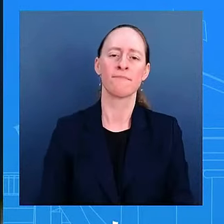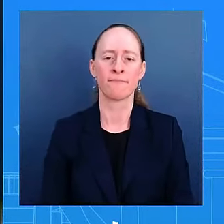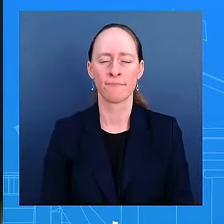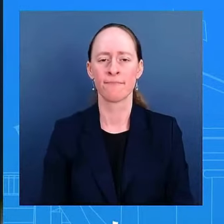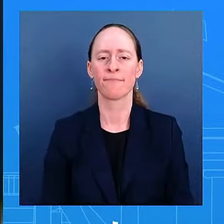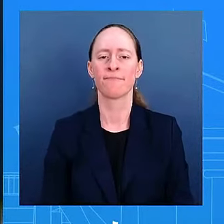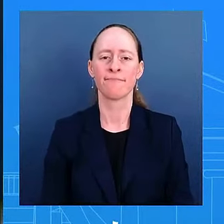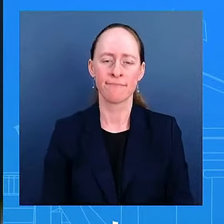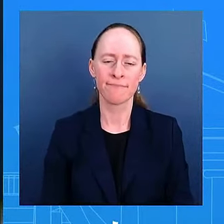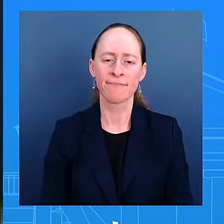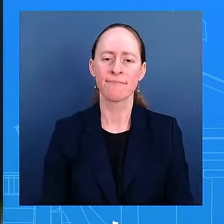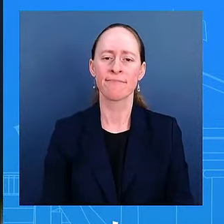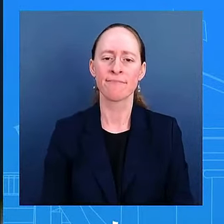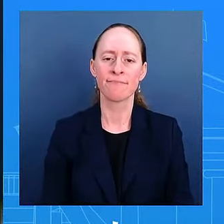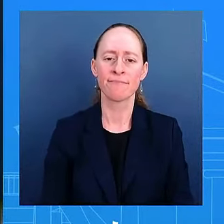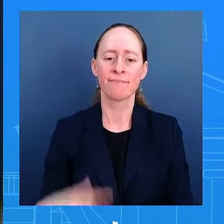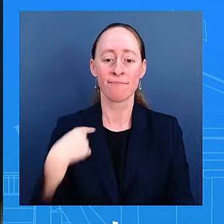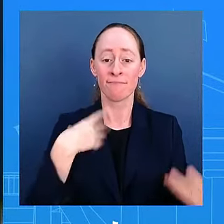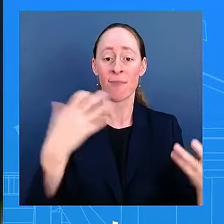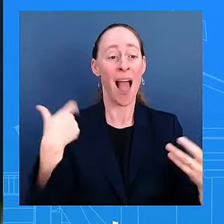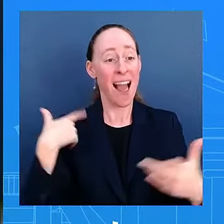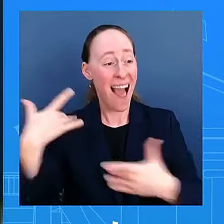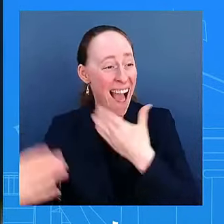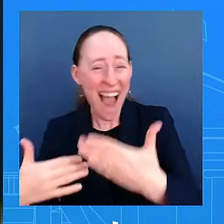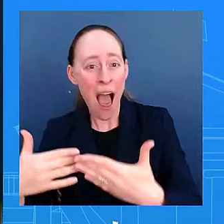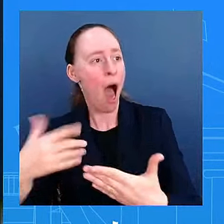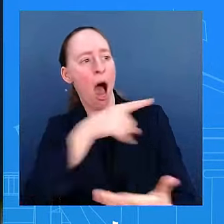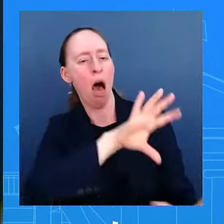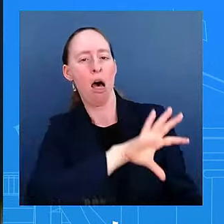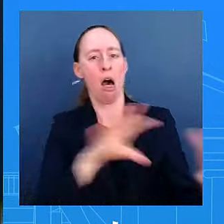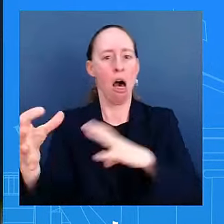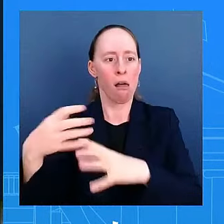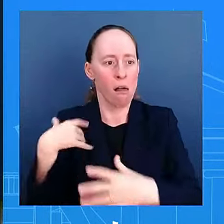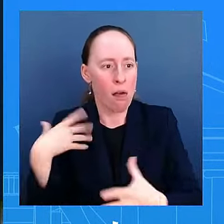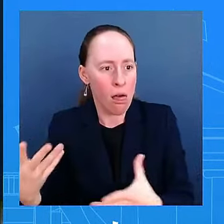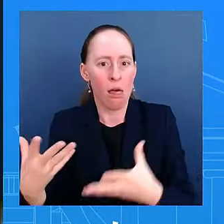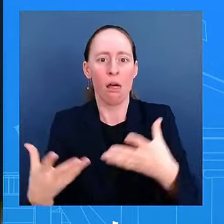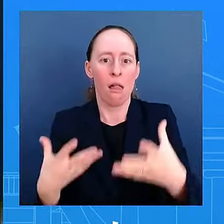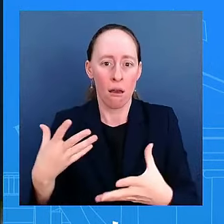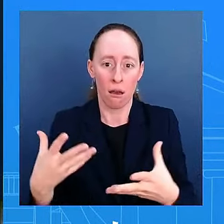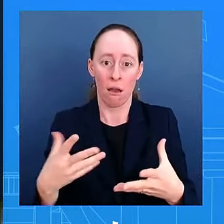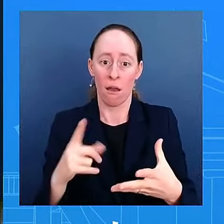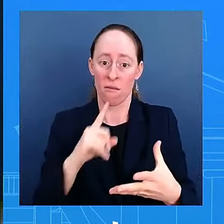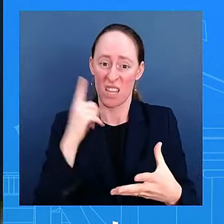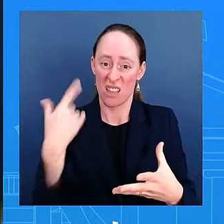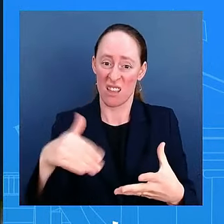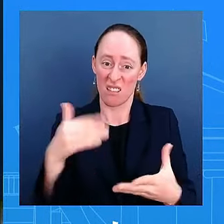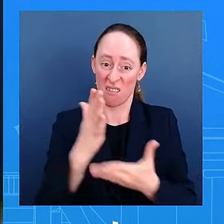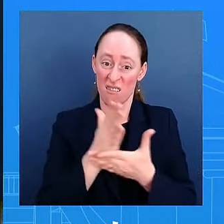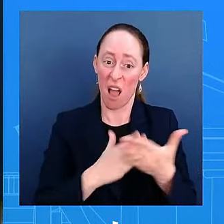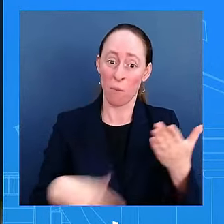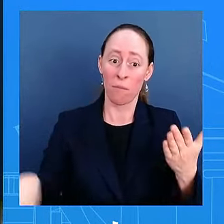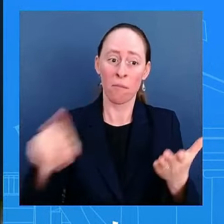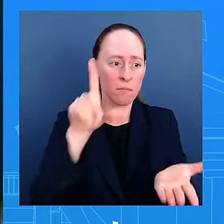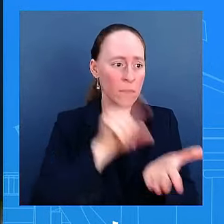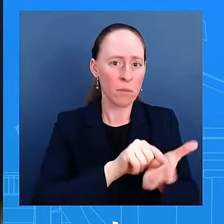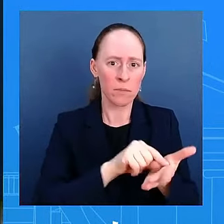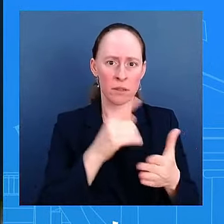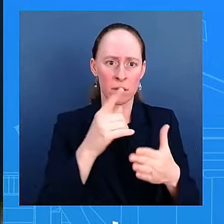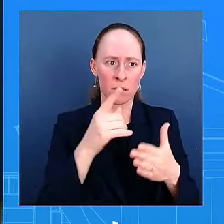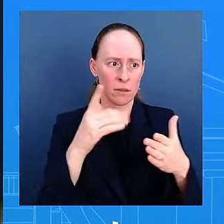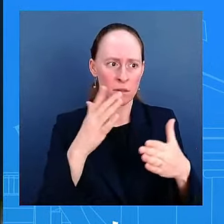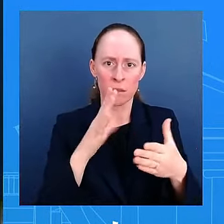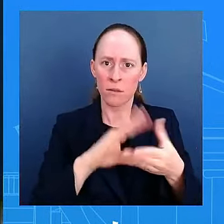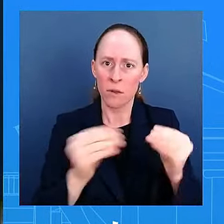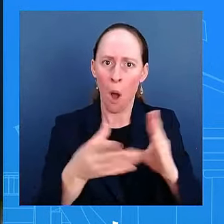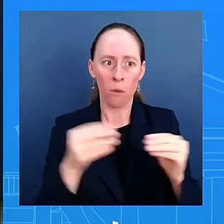assistance that we need. We have heard, you all have reported on stories where people are not asking for assistance because of the misinformation. And